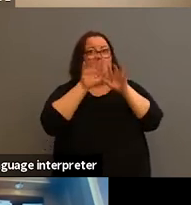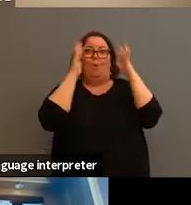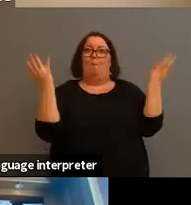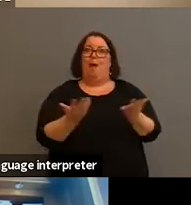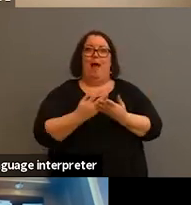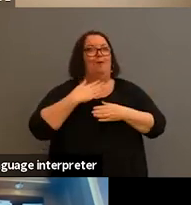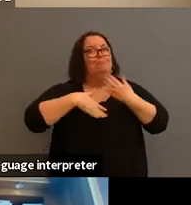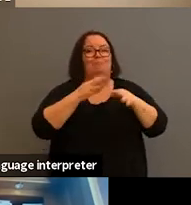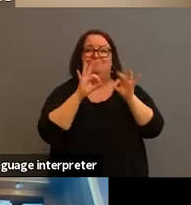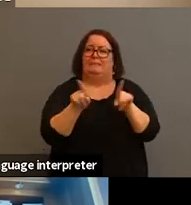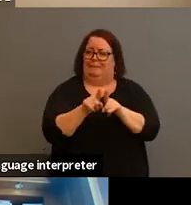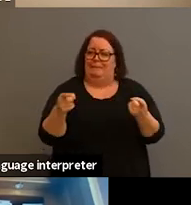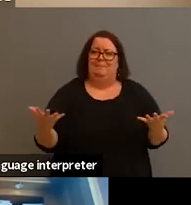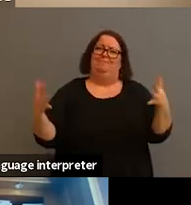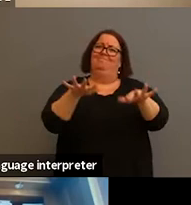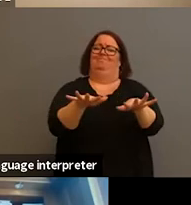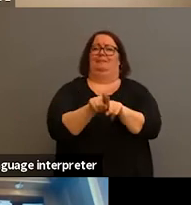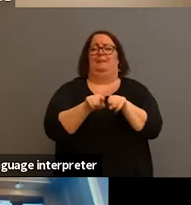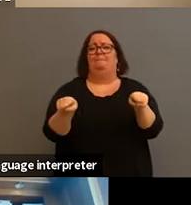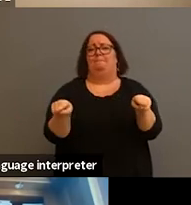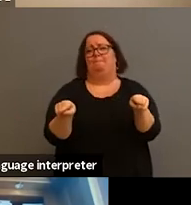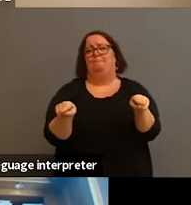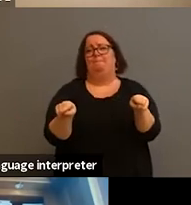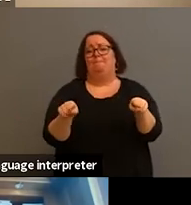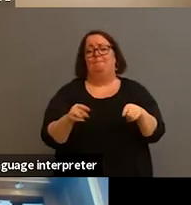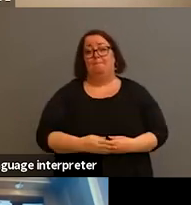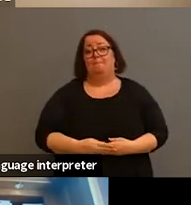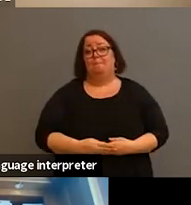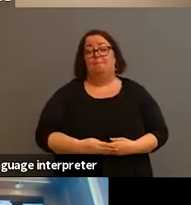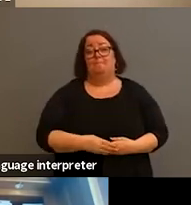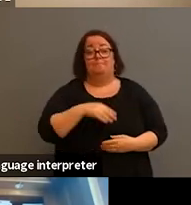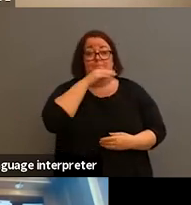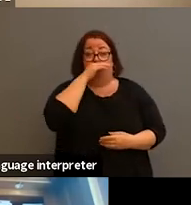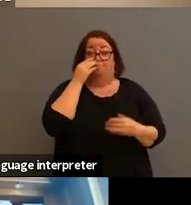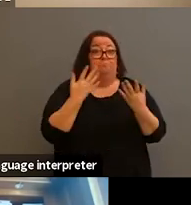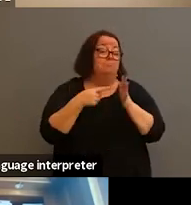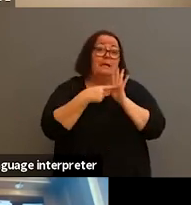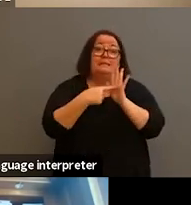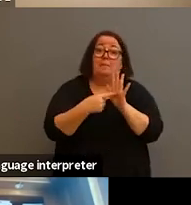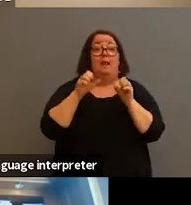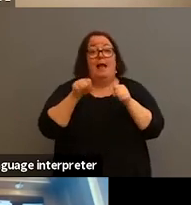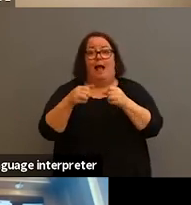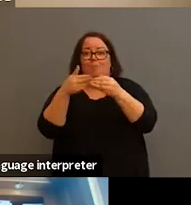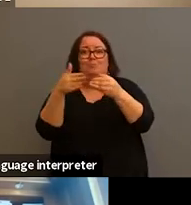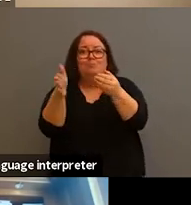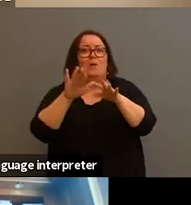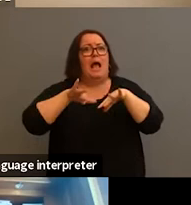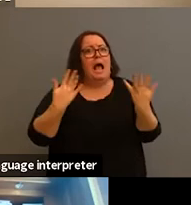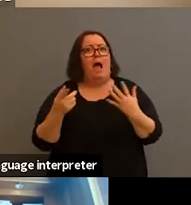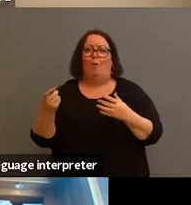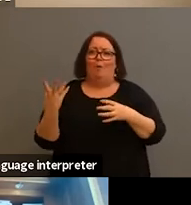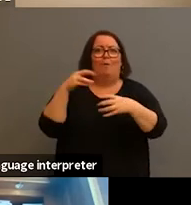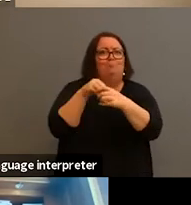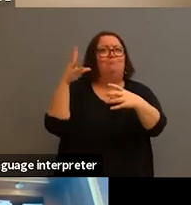This can be both from the issue of accessibility, but also on social participation